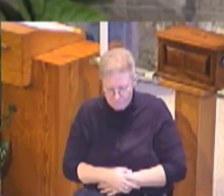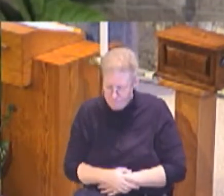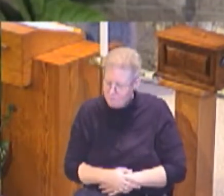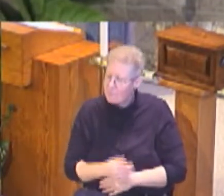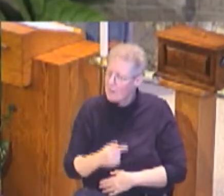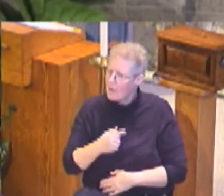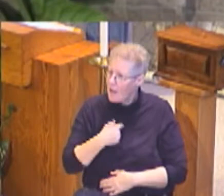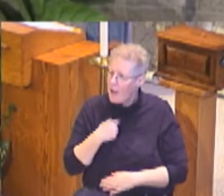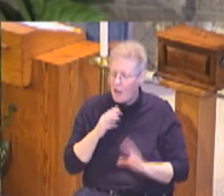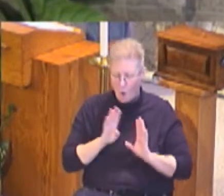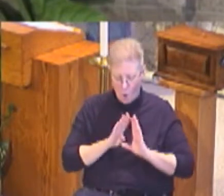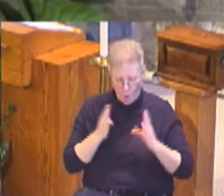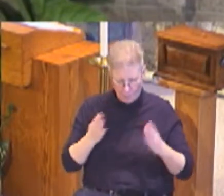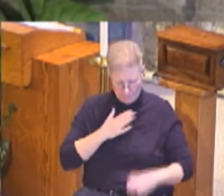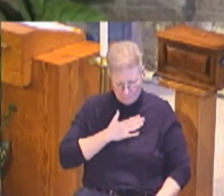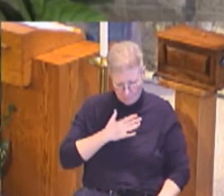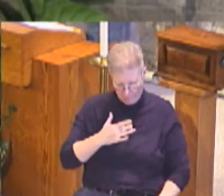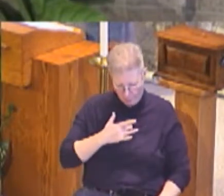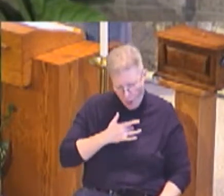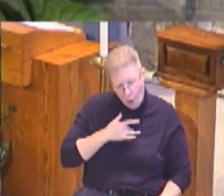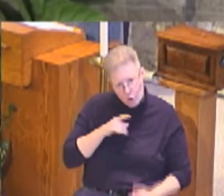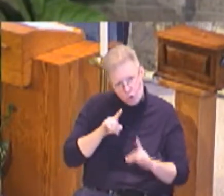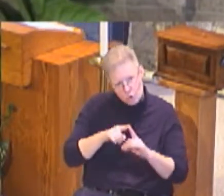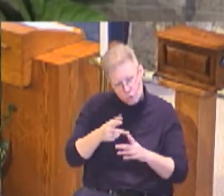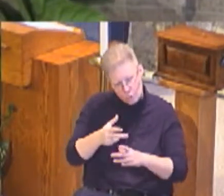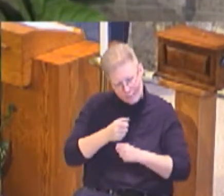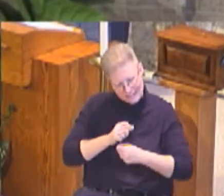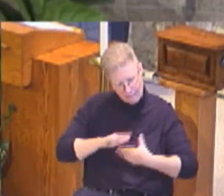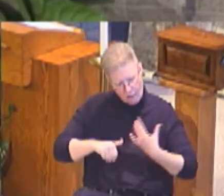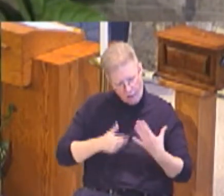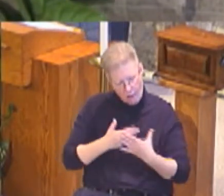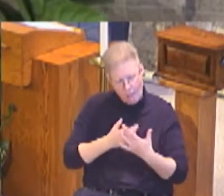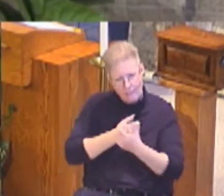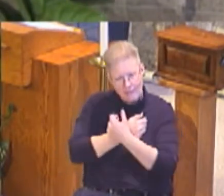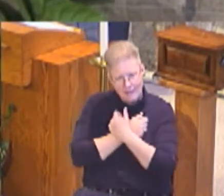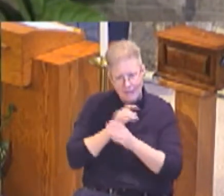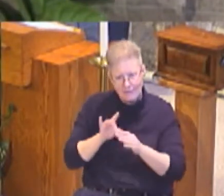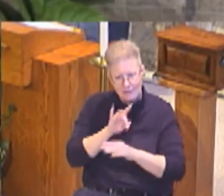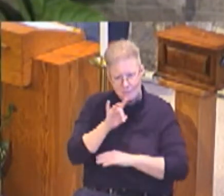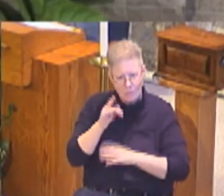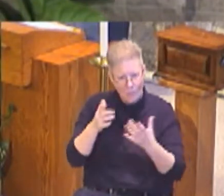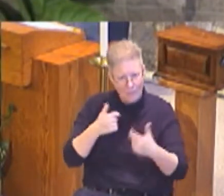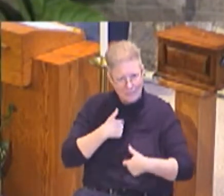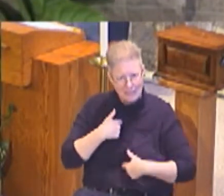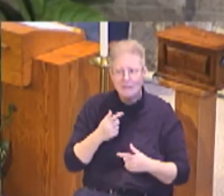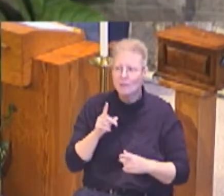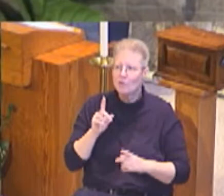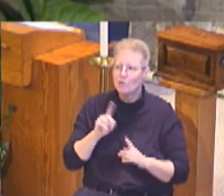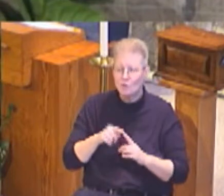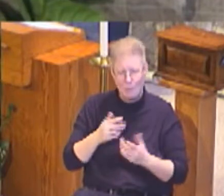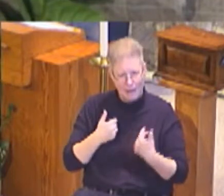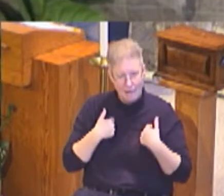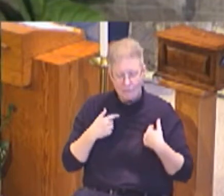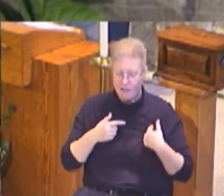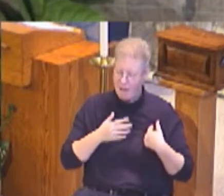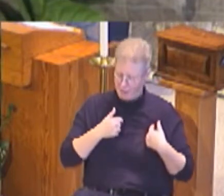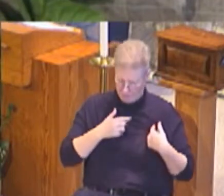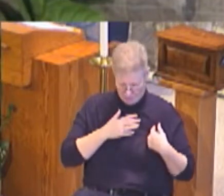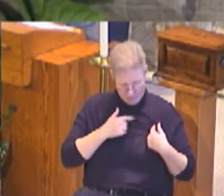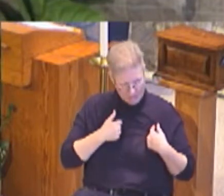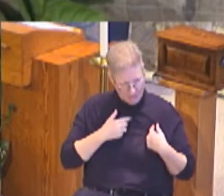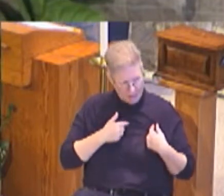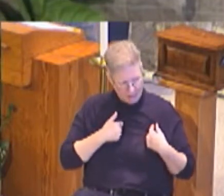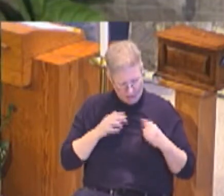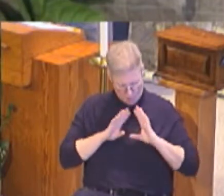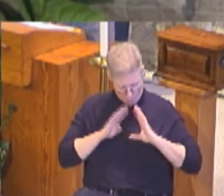my heart to receive all the love Spirit wants me to have. Together, I open my heart